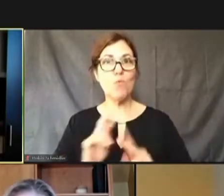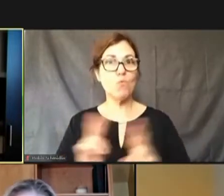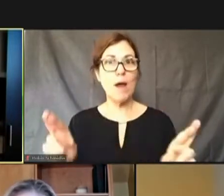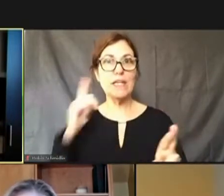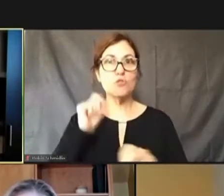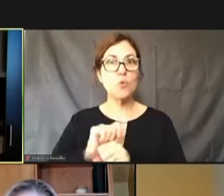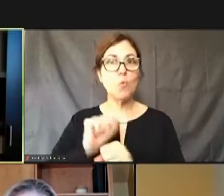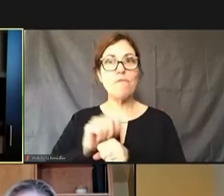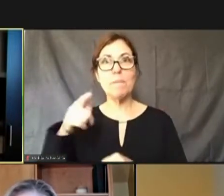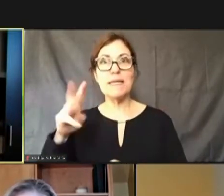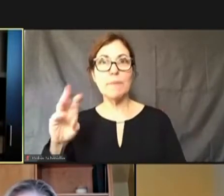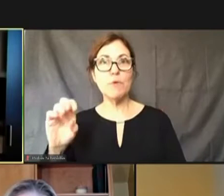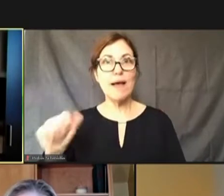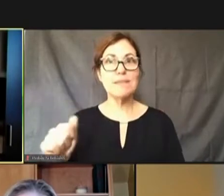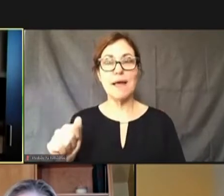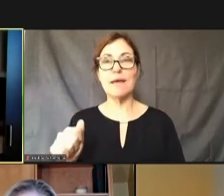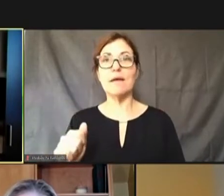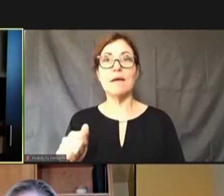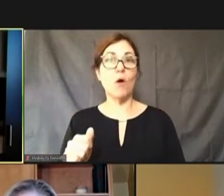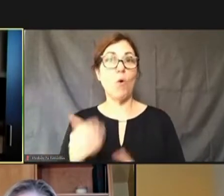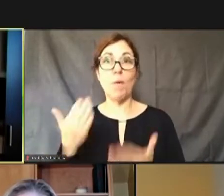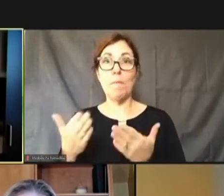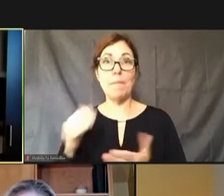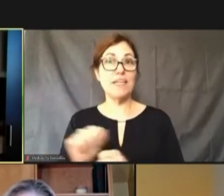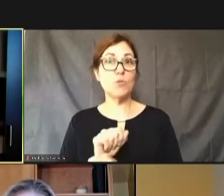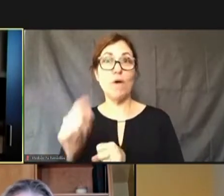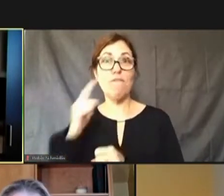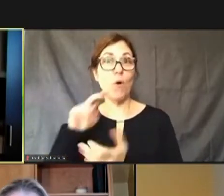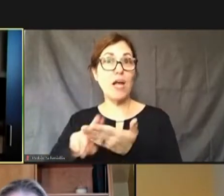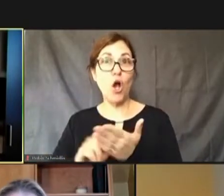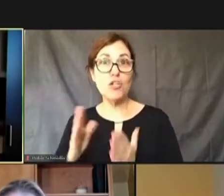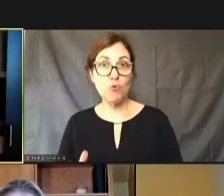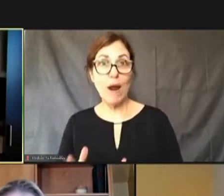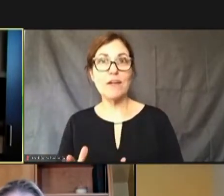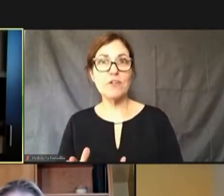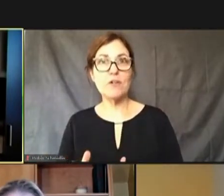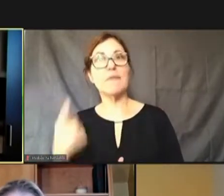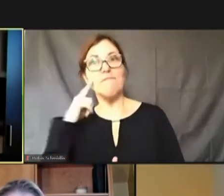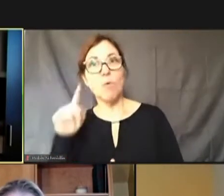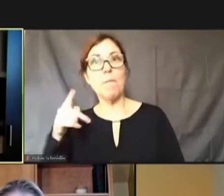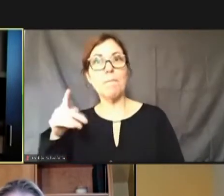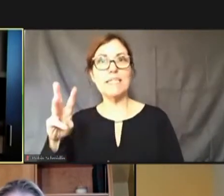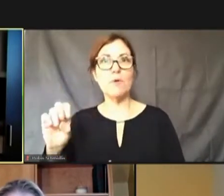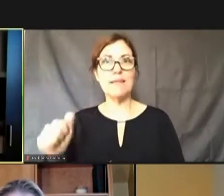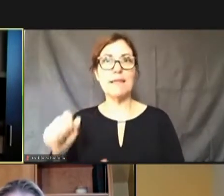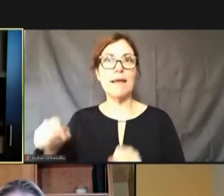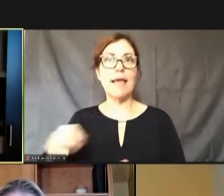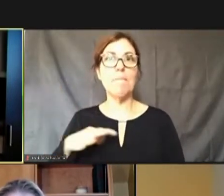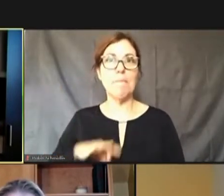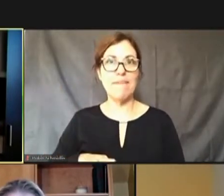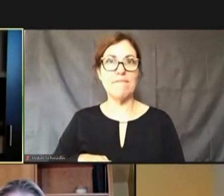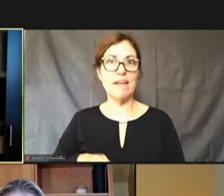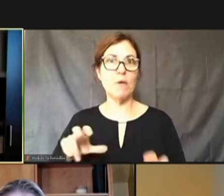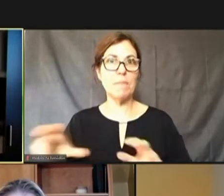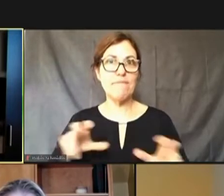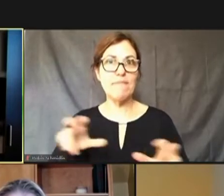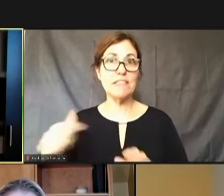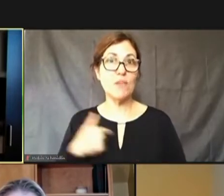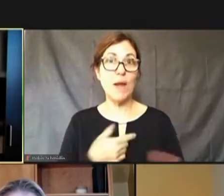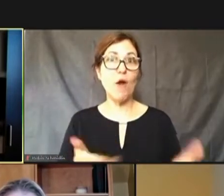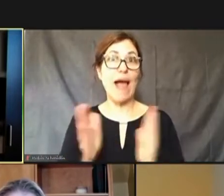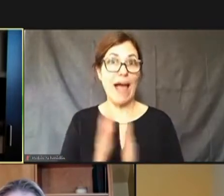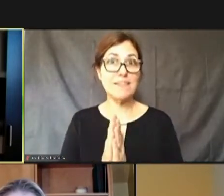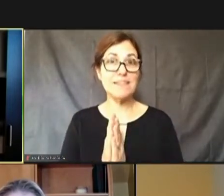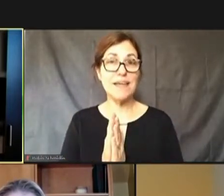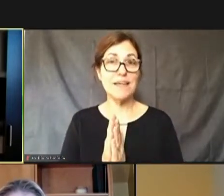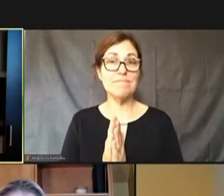or work for a contractor doing work at PWSA, so they benefit from the investments that we're asking them to make by paying their rates.